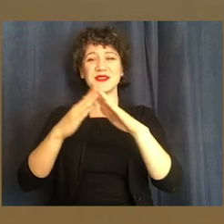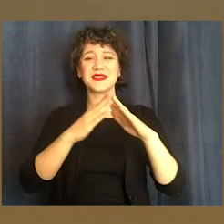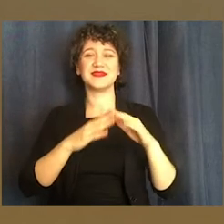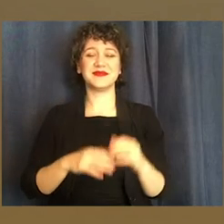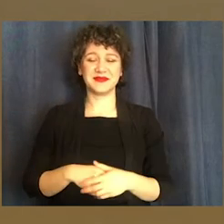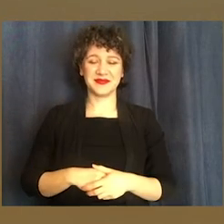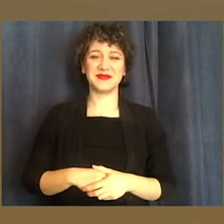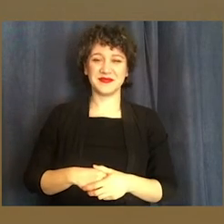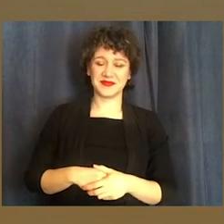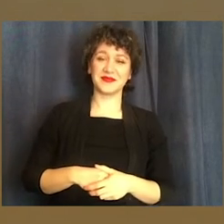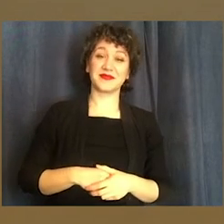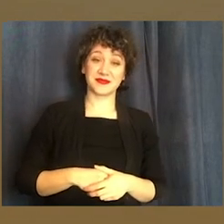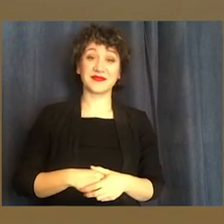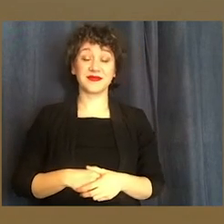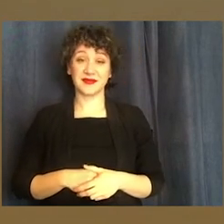Is